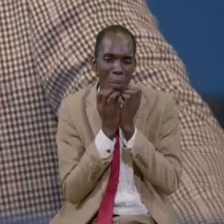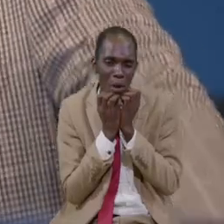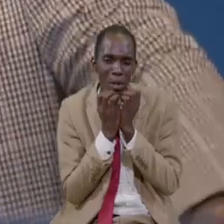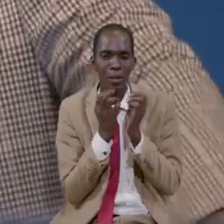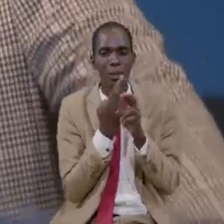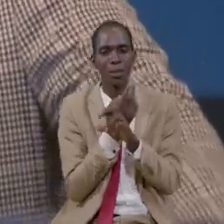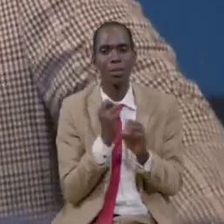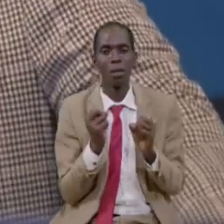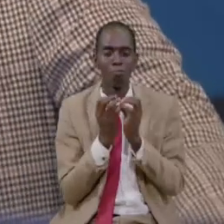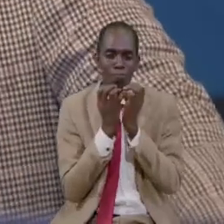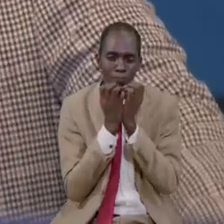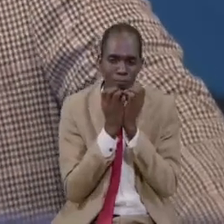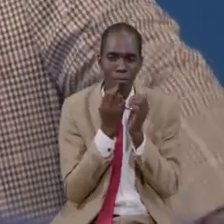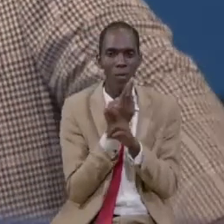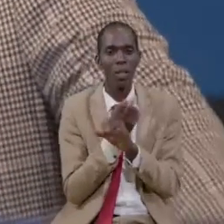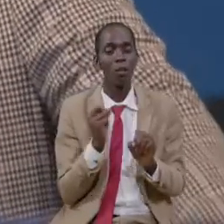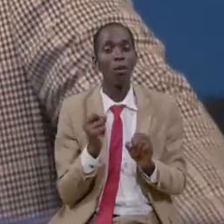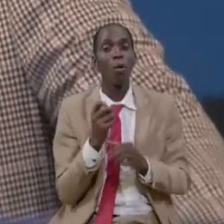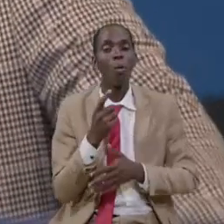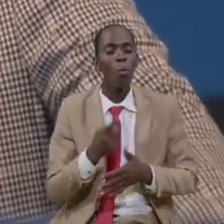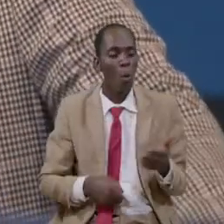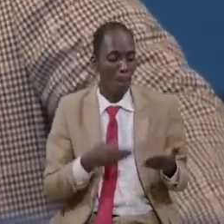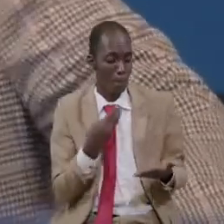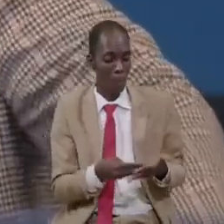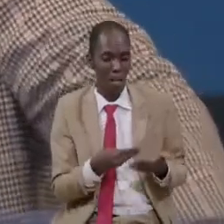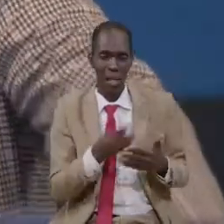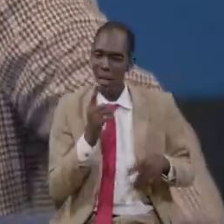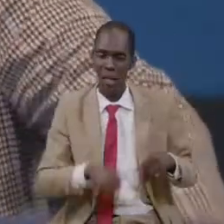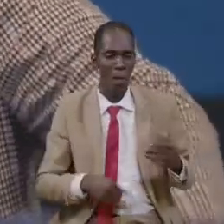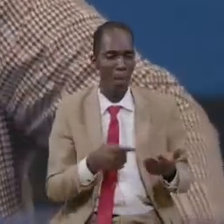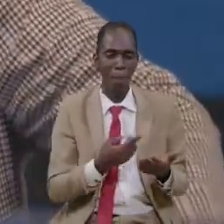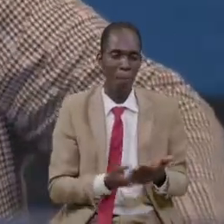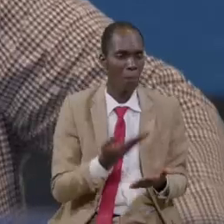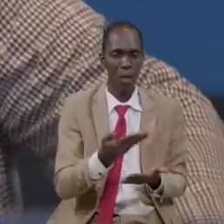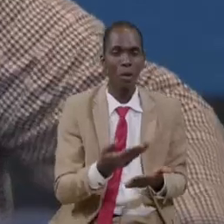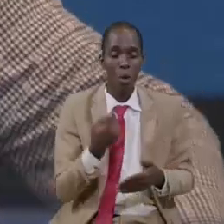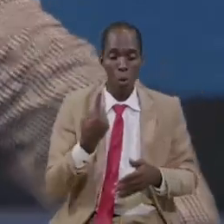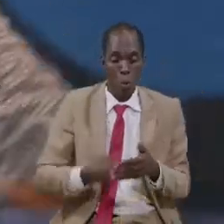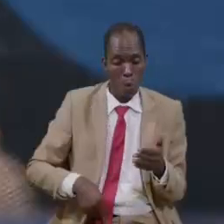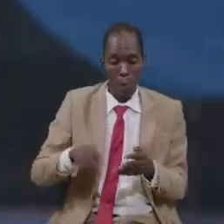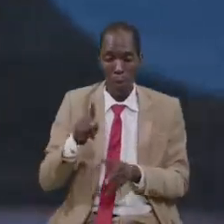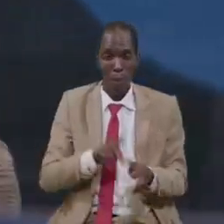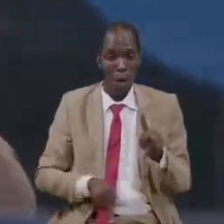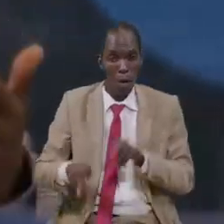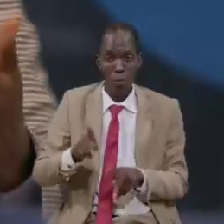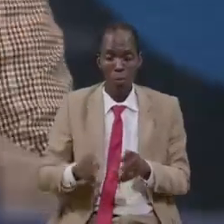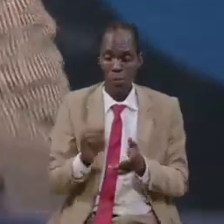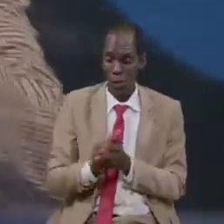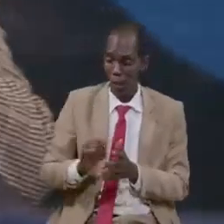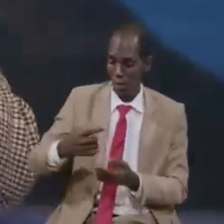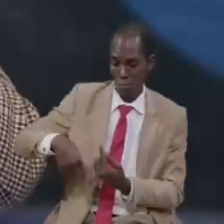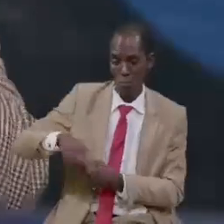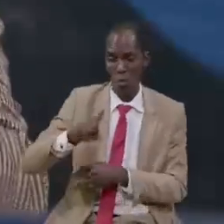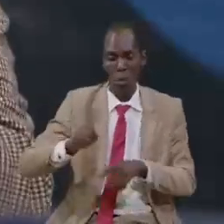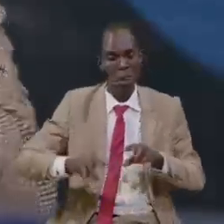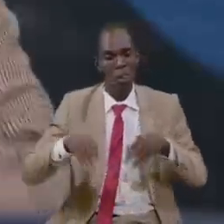redemption. What money cannot buy and what people around you cannot give you. So precious and